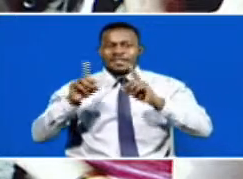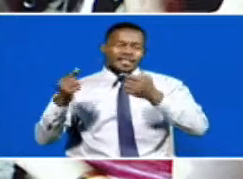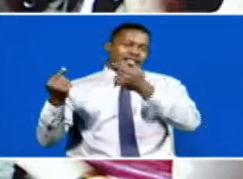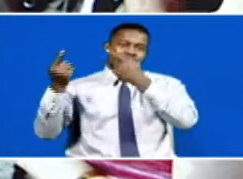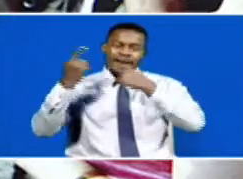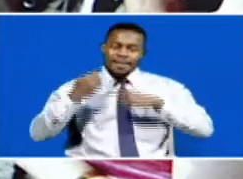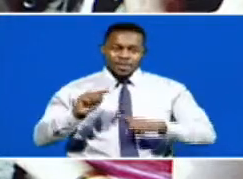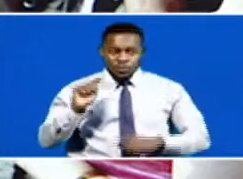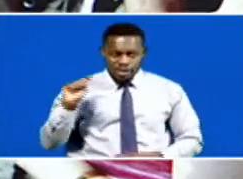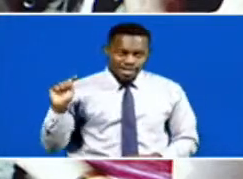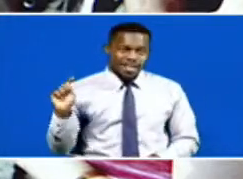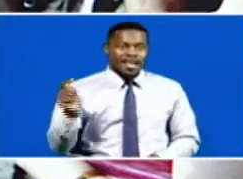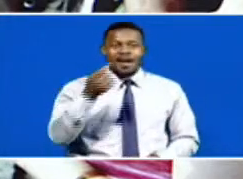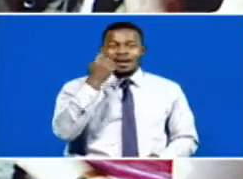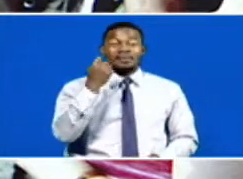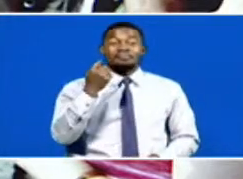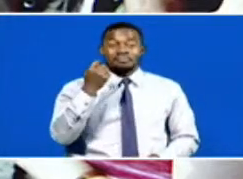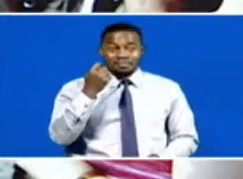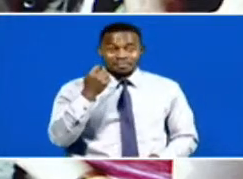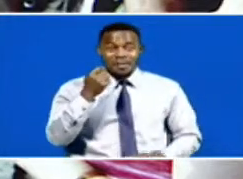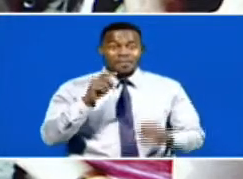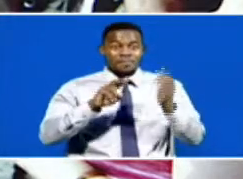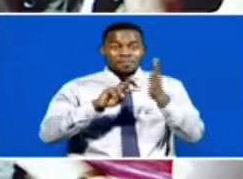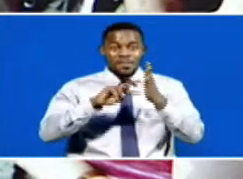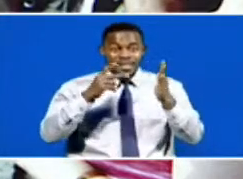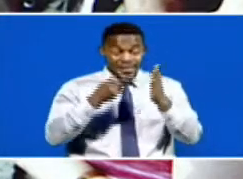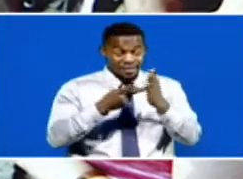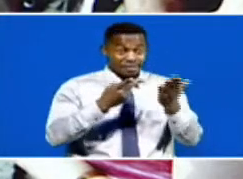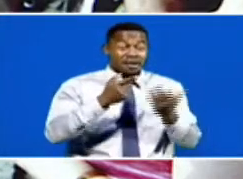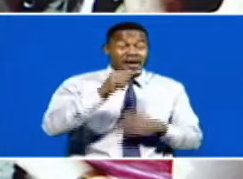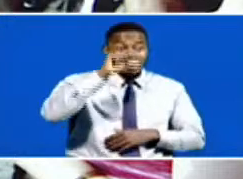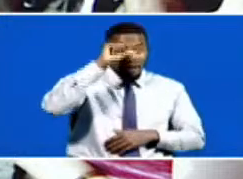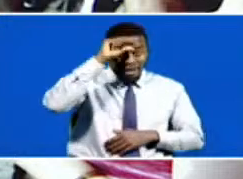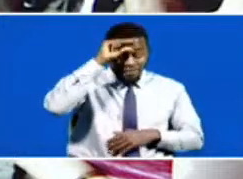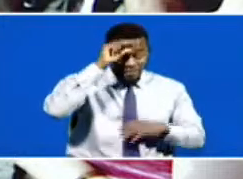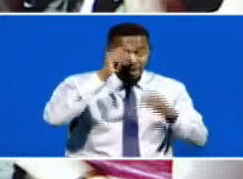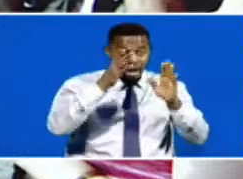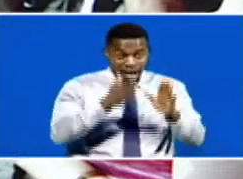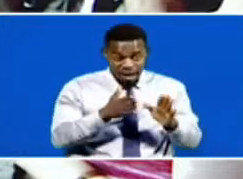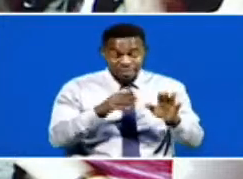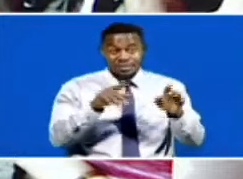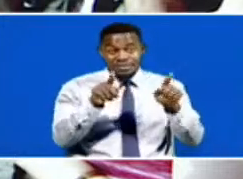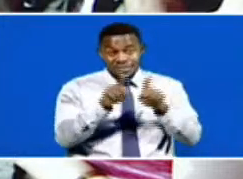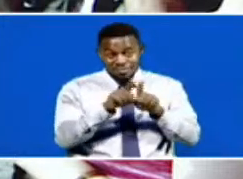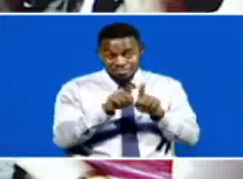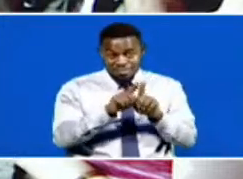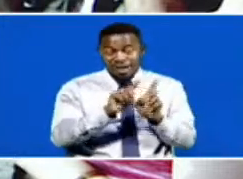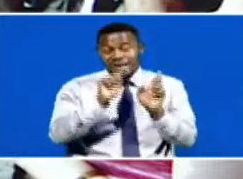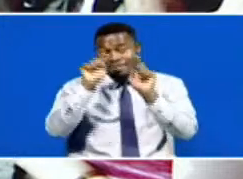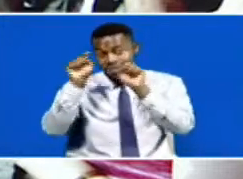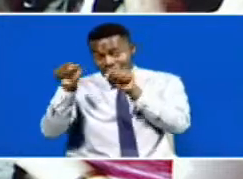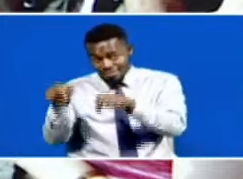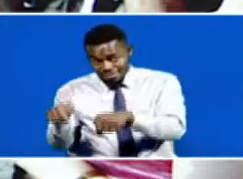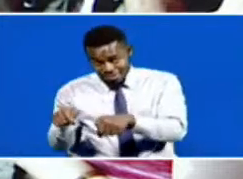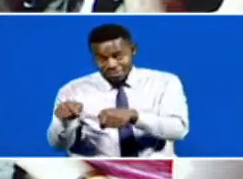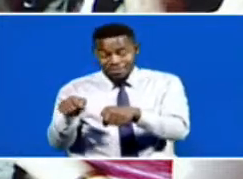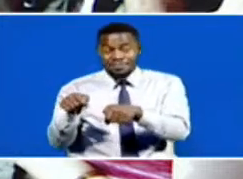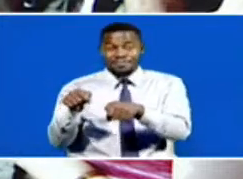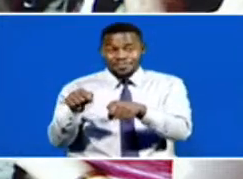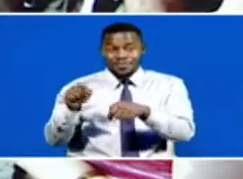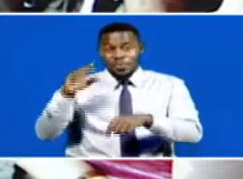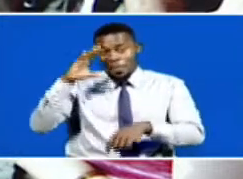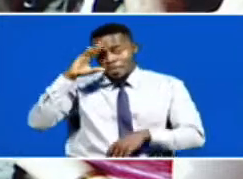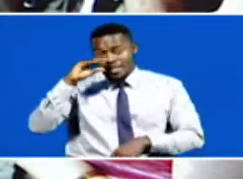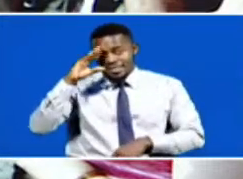This is a message from industry players, including governors who have promised to improve the products for good reasons. And as Tobias Chenji